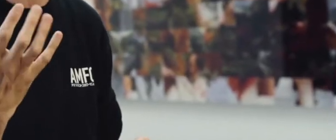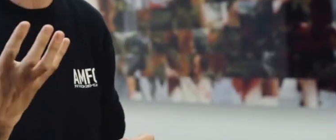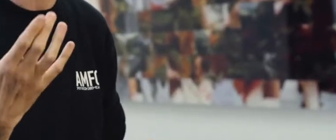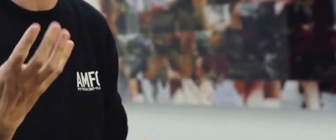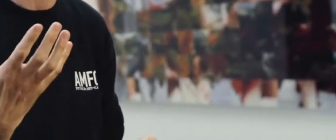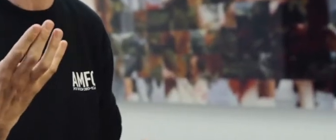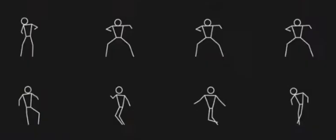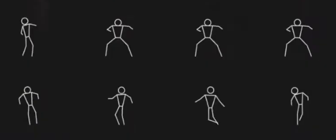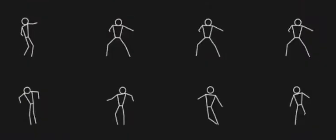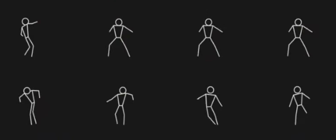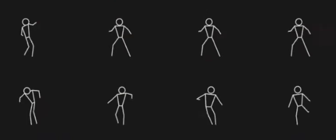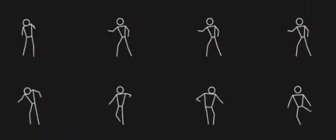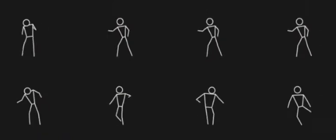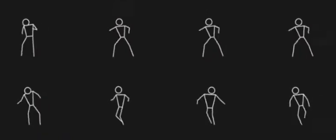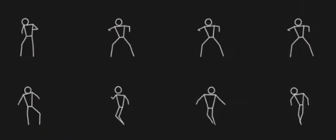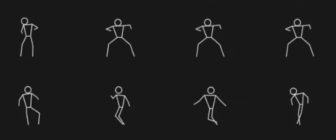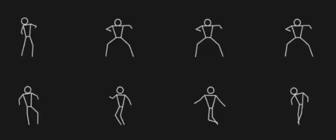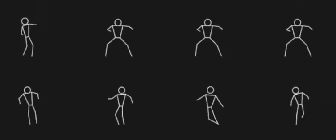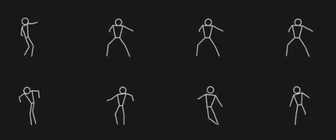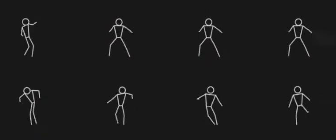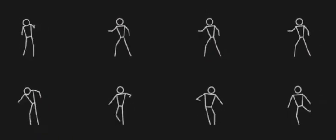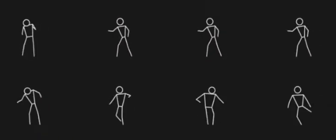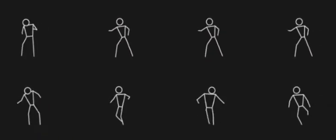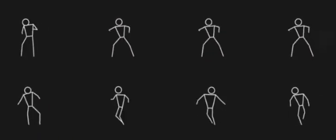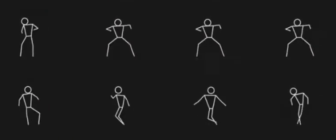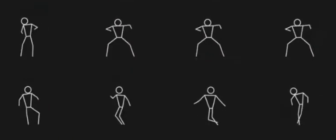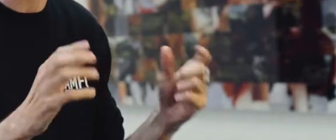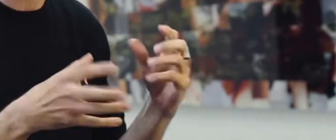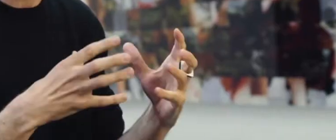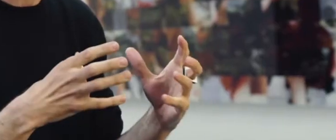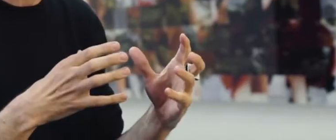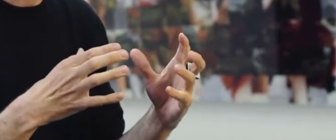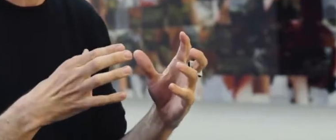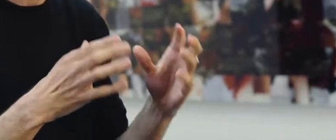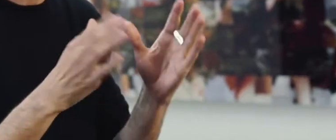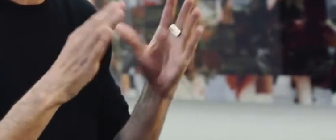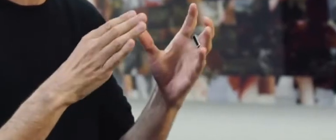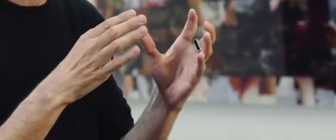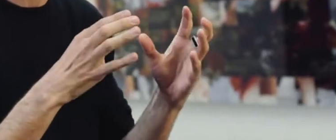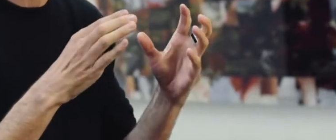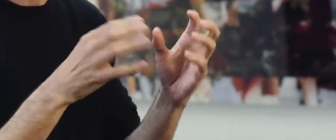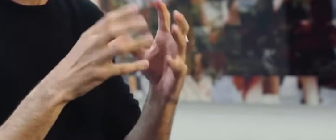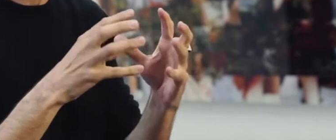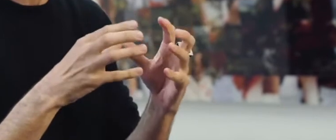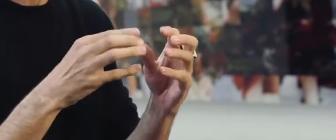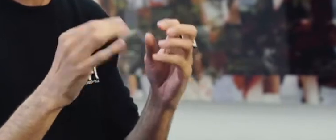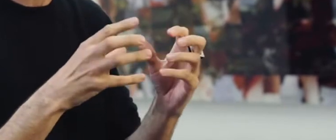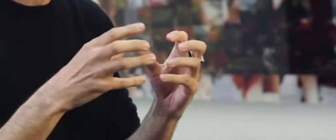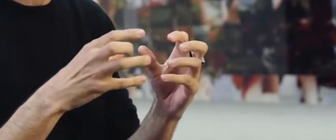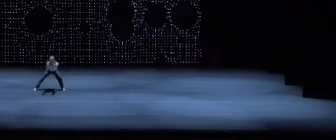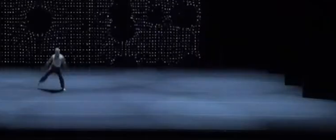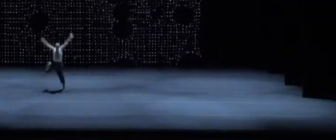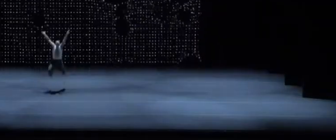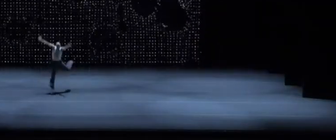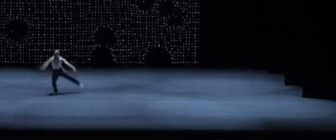unique version of a phrase that nobody else has ever made. It speaks to this idea that everybody has the opportunity to see movement uniquely, and